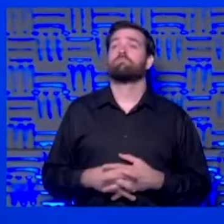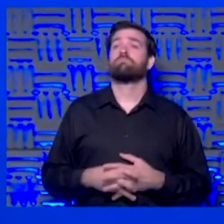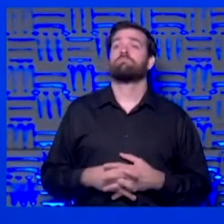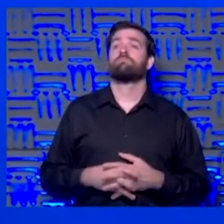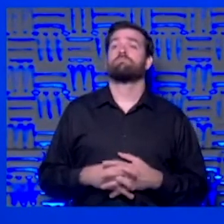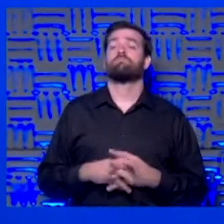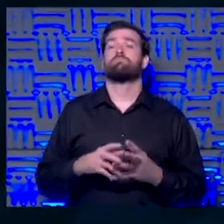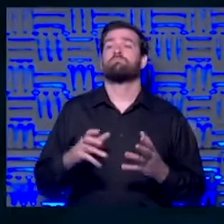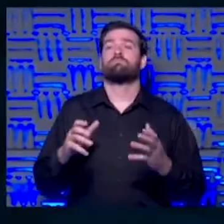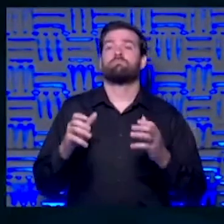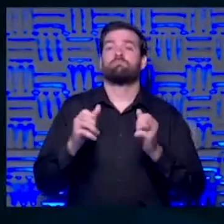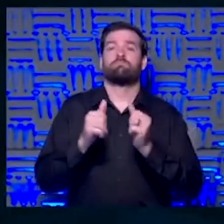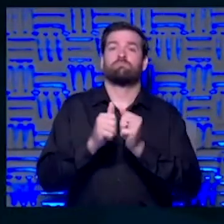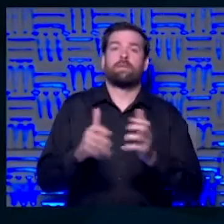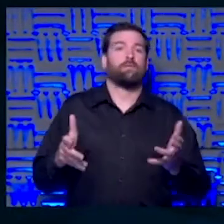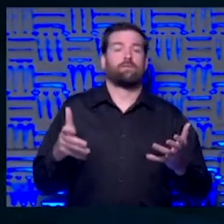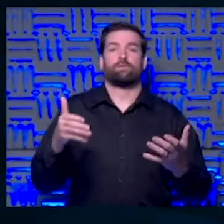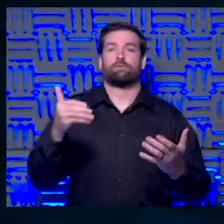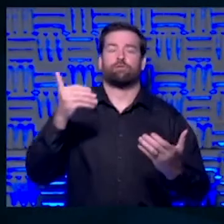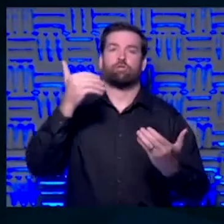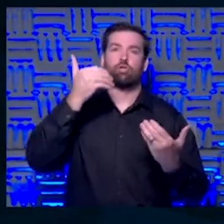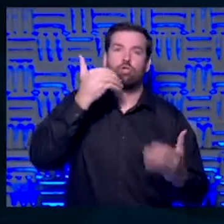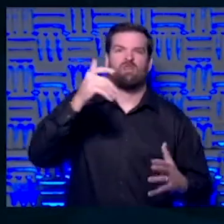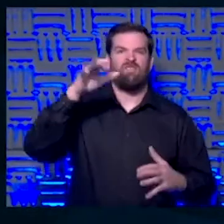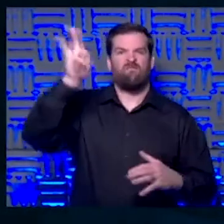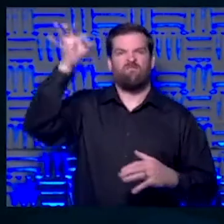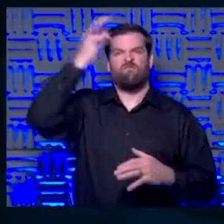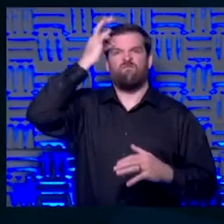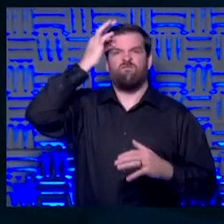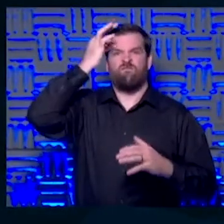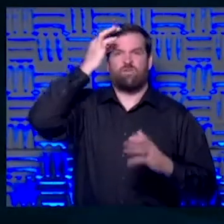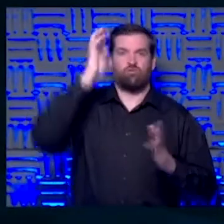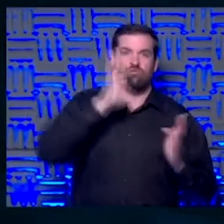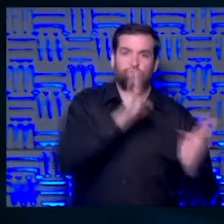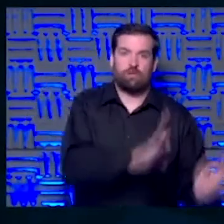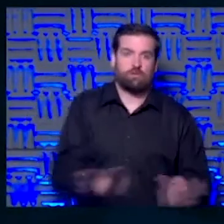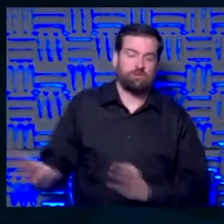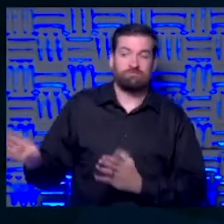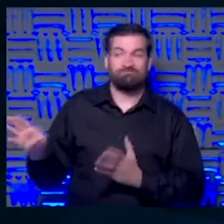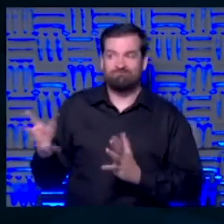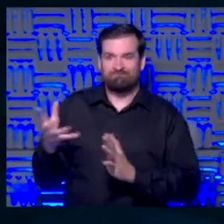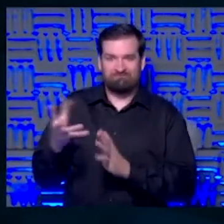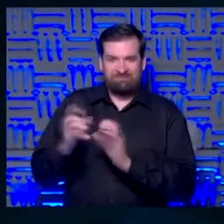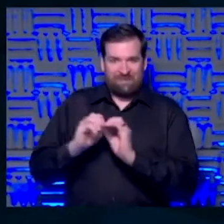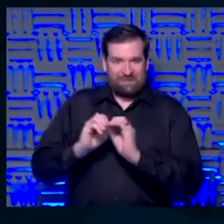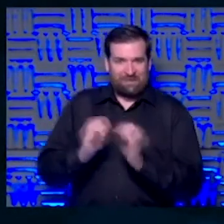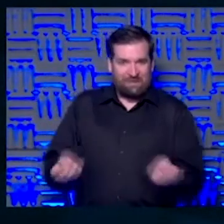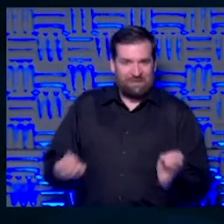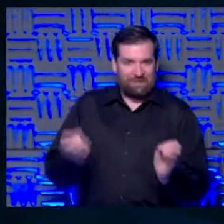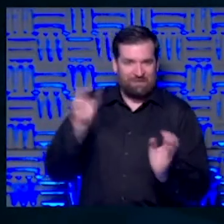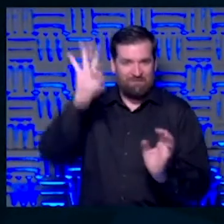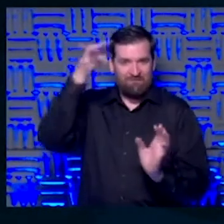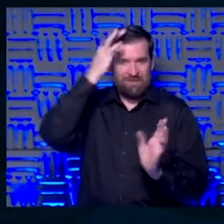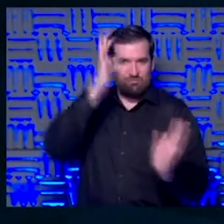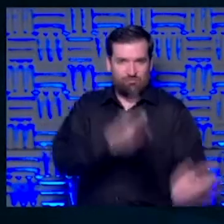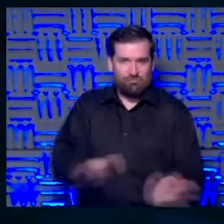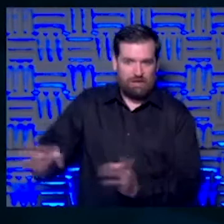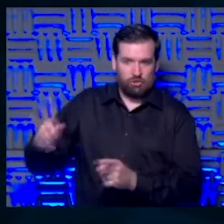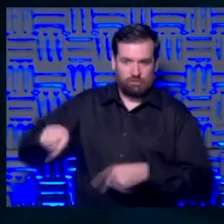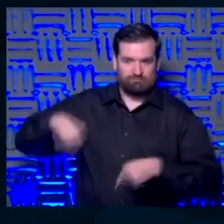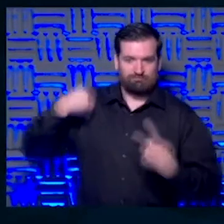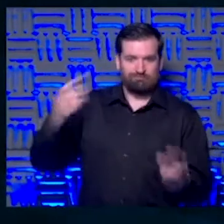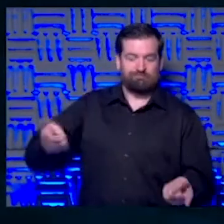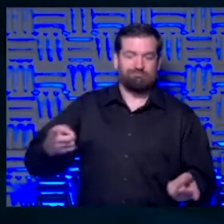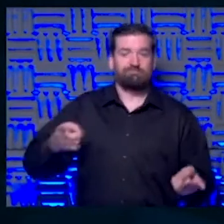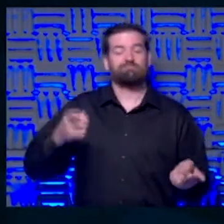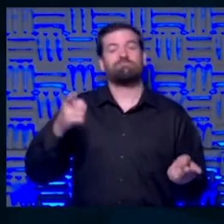good federal strategy, and it's been an absent federal strategy all along, we really have to make